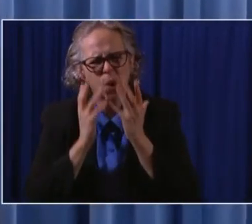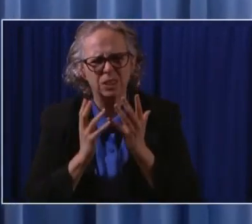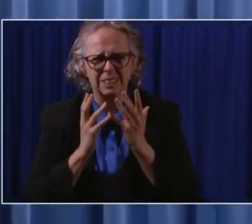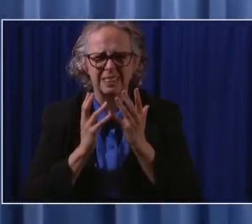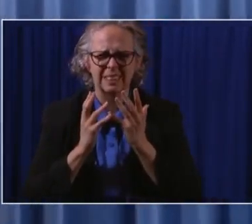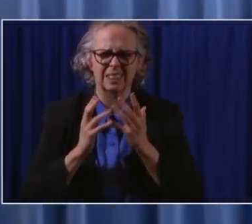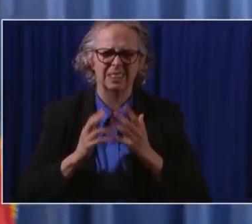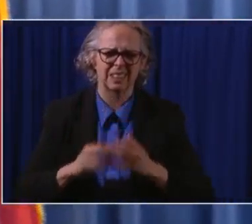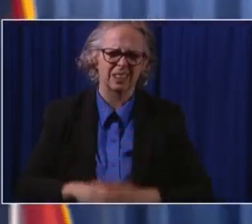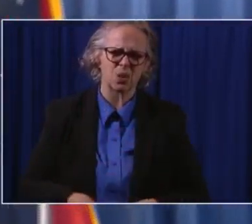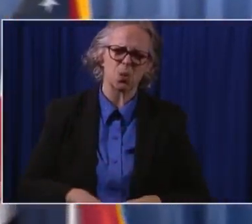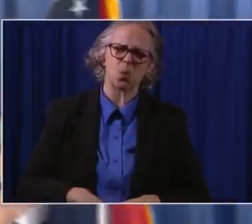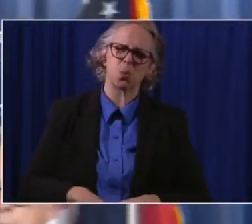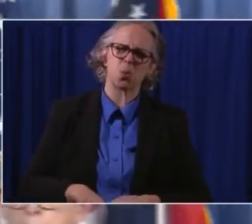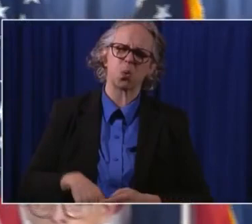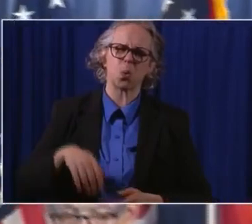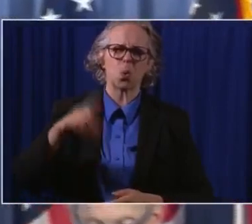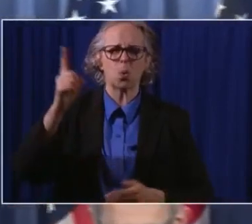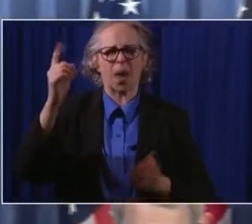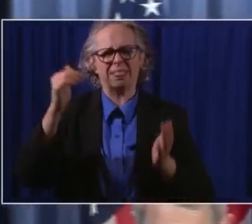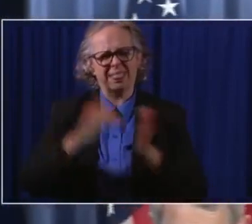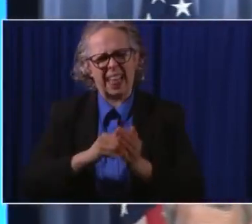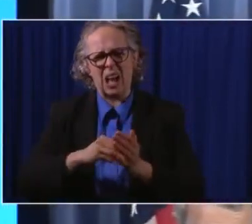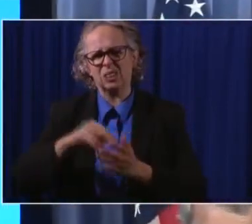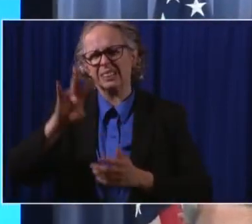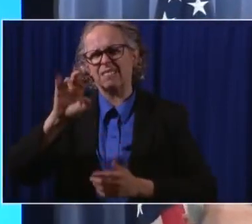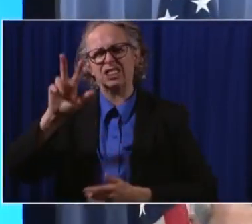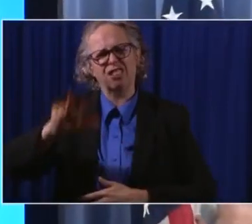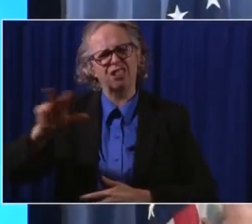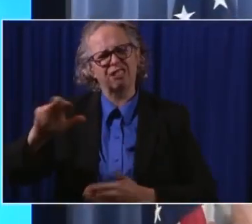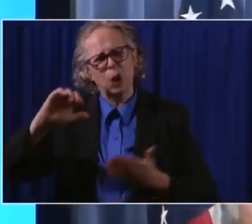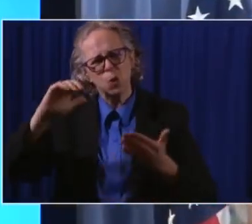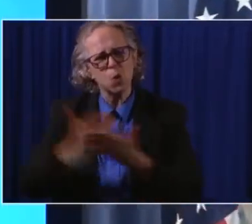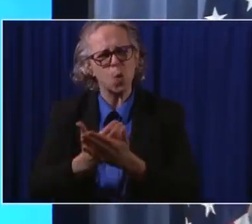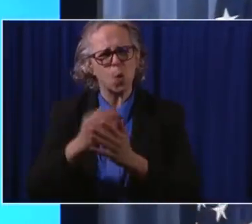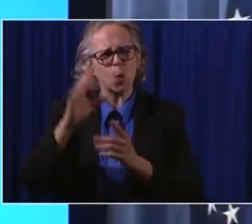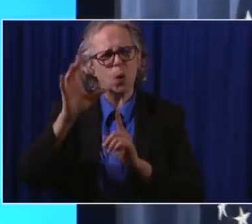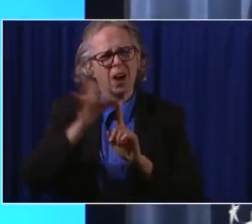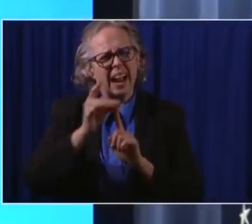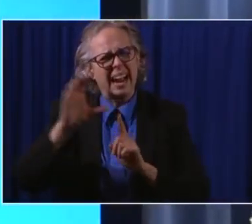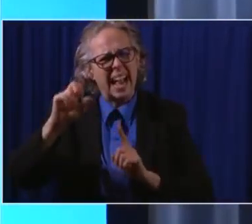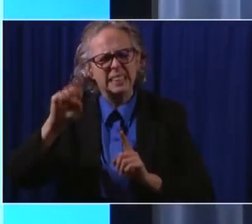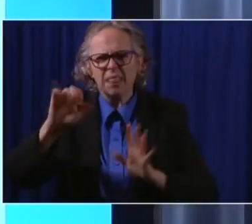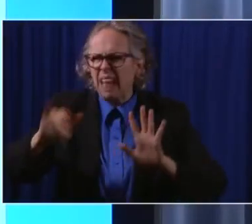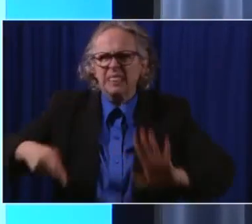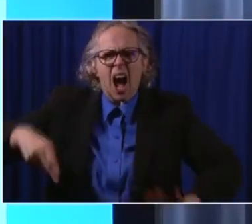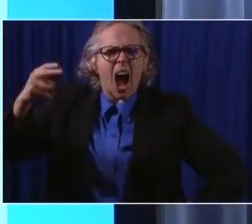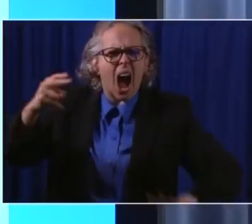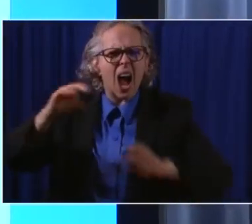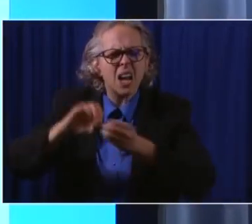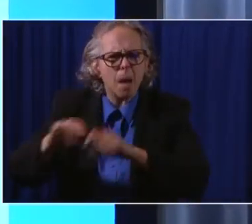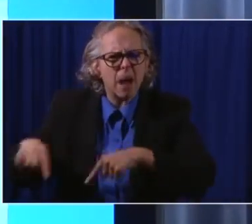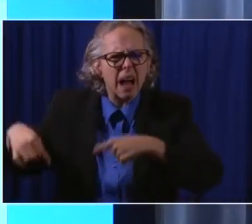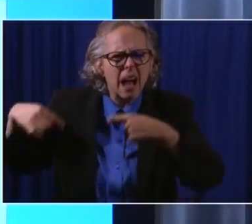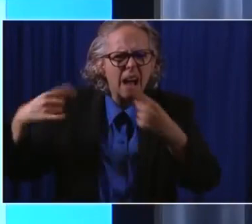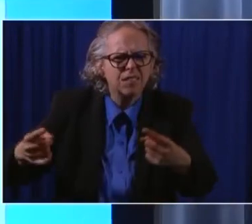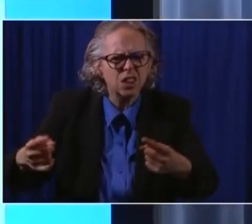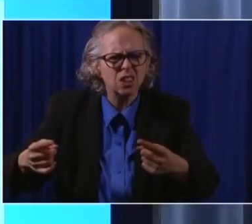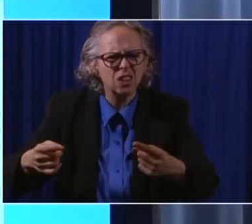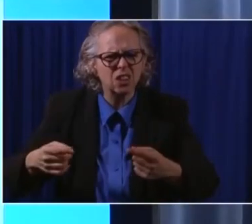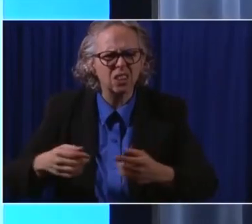1,733 new cases in Ohio. Shocking number. The 10 highest daily new cases